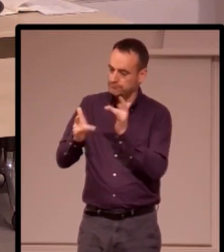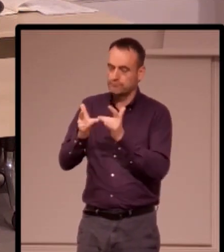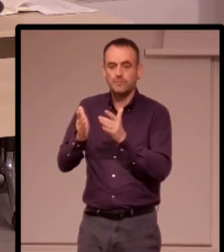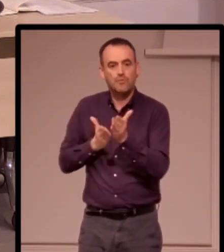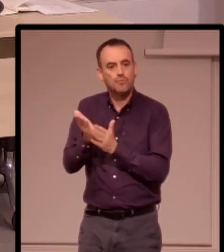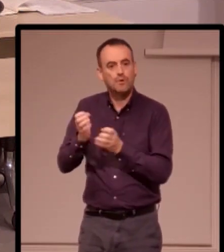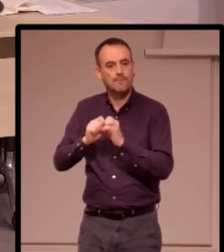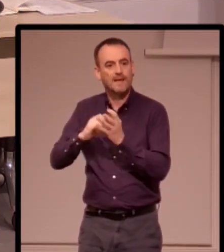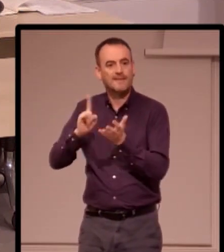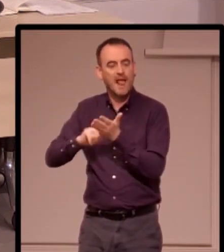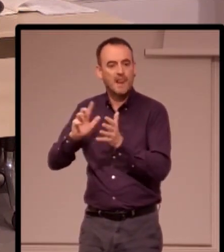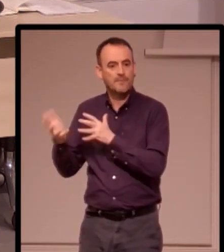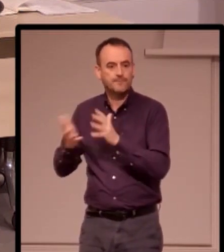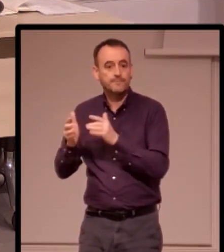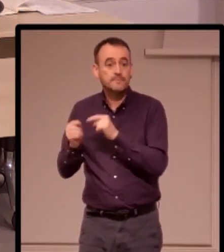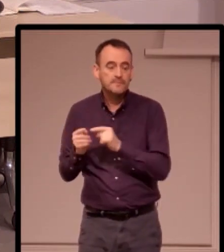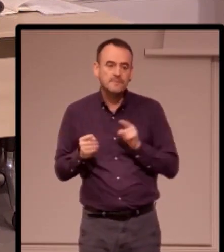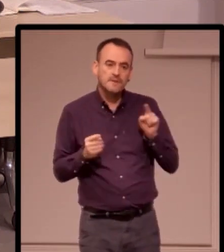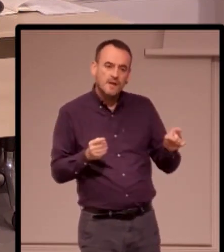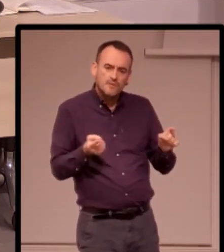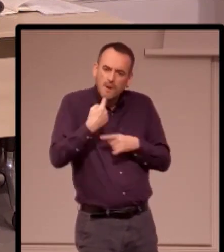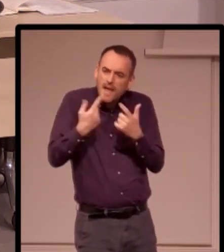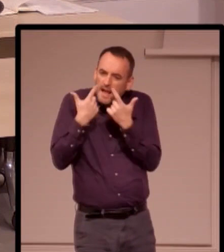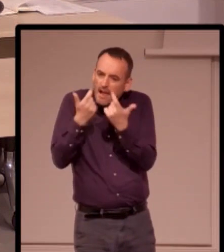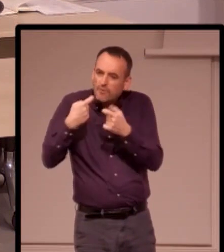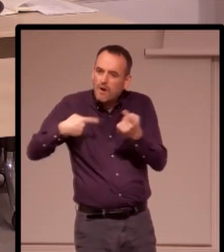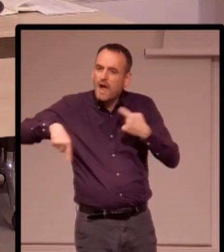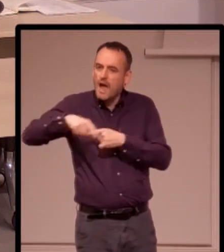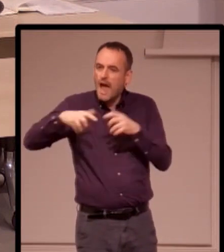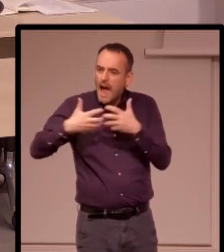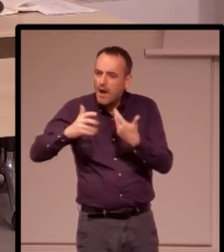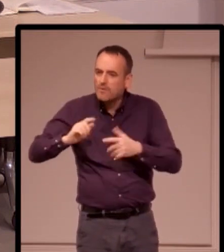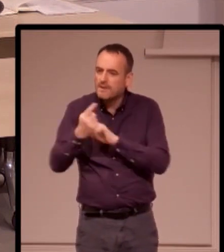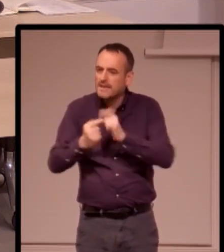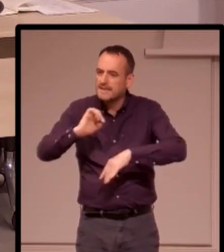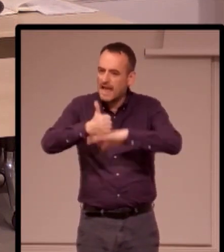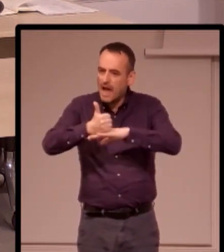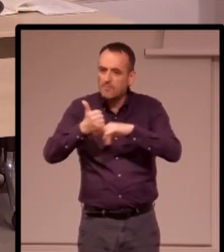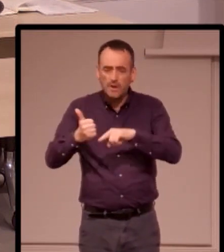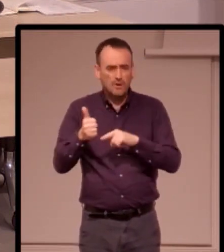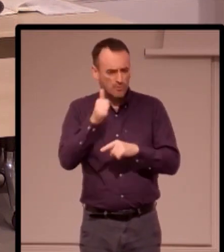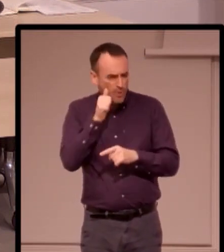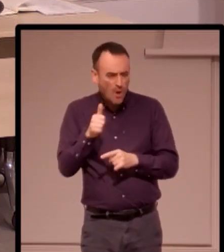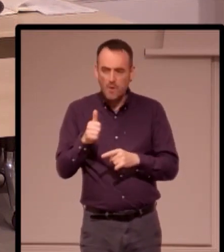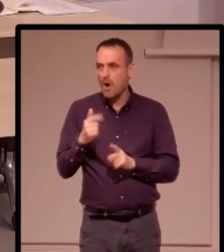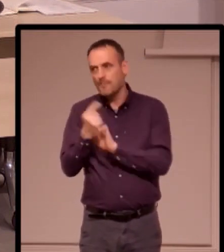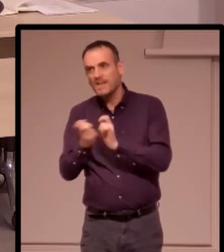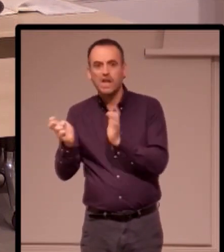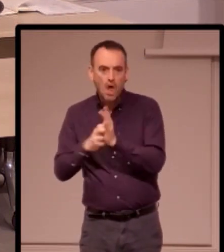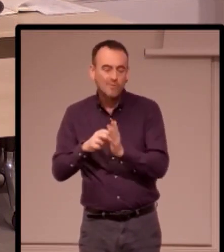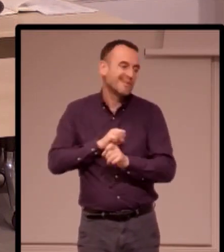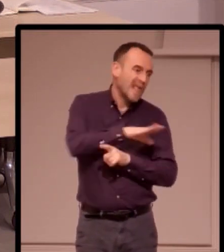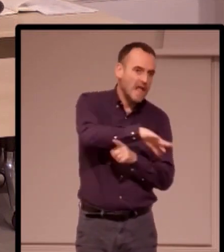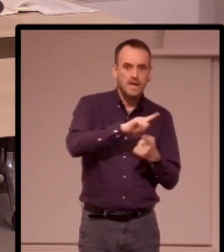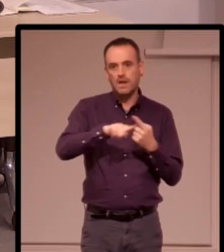discussion in the meeting and not add a burden to, you know, prepping or getting ready, because that's really adult to send out meeting notes and papers